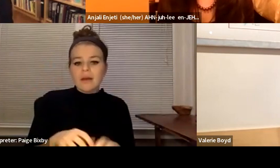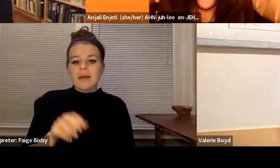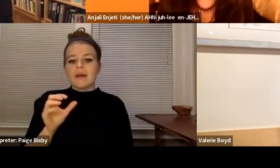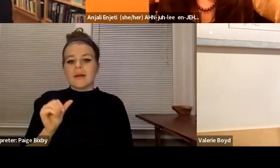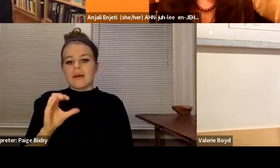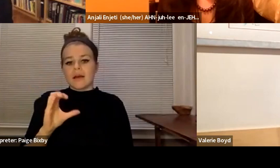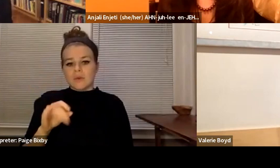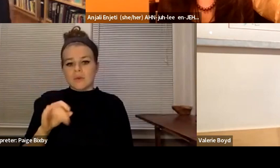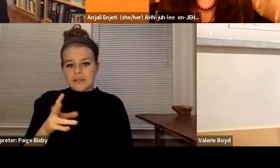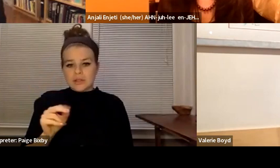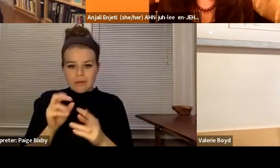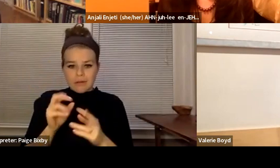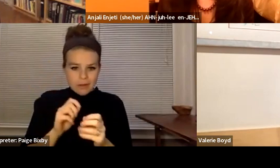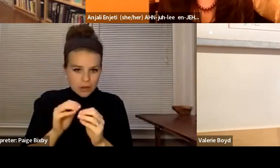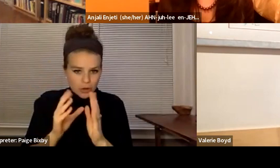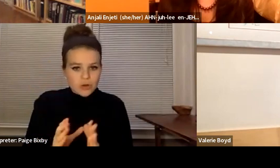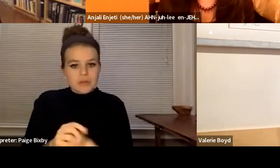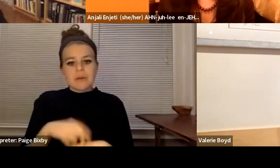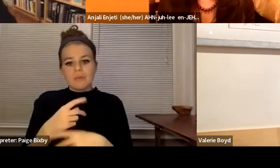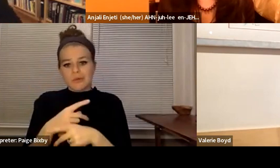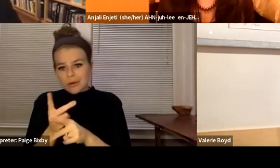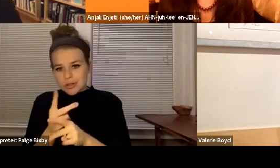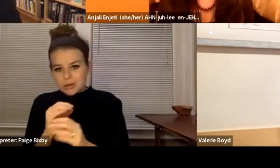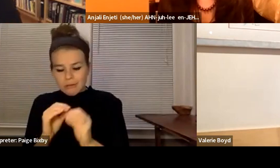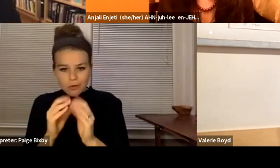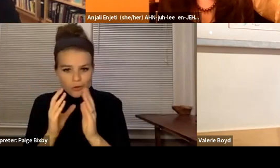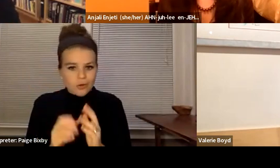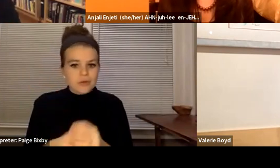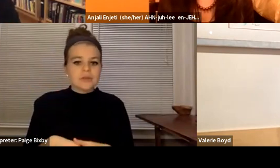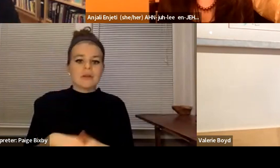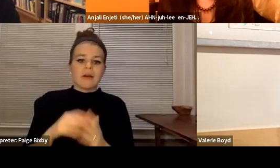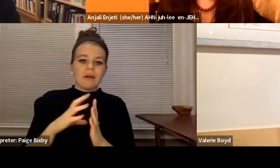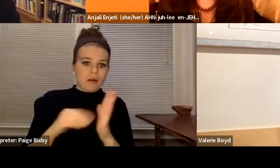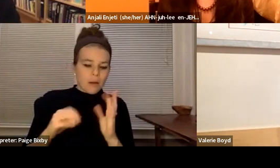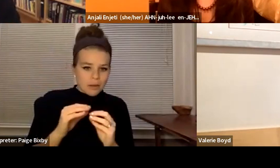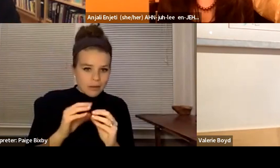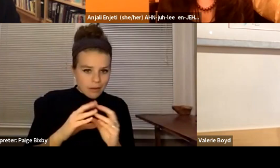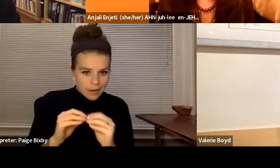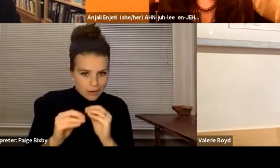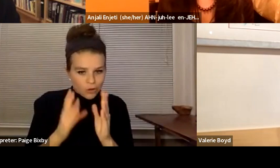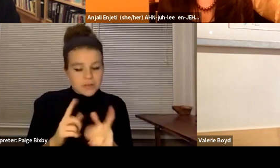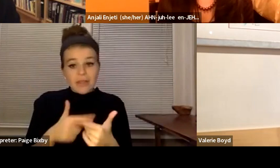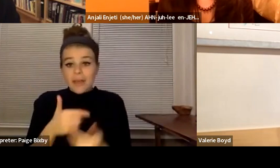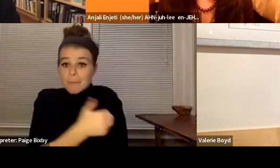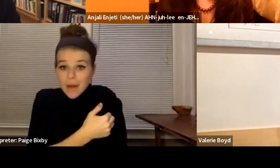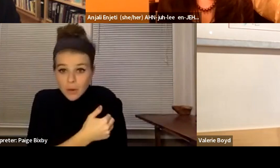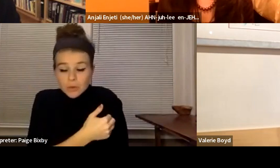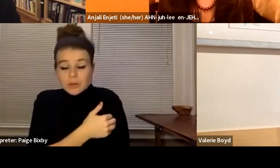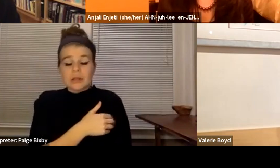production editors, et cetera, copy editors. And they have the power to